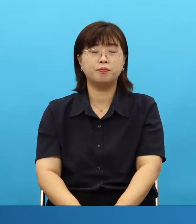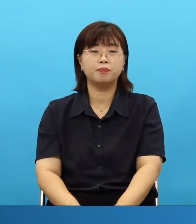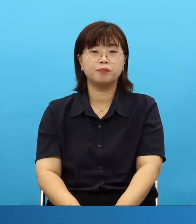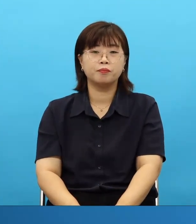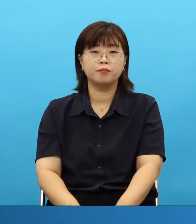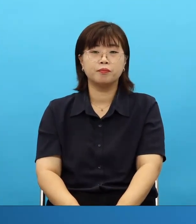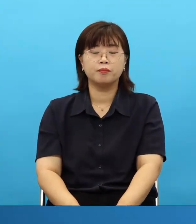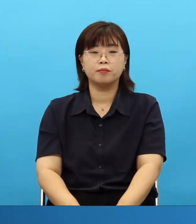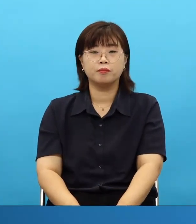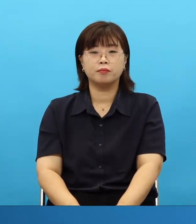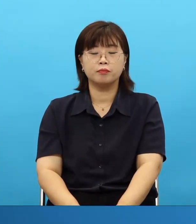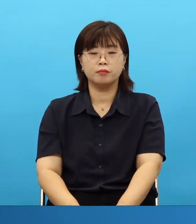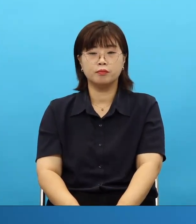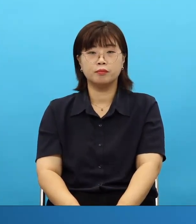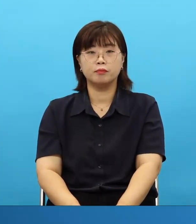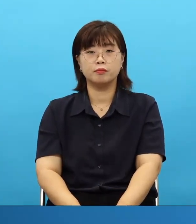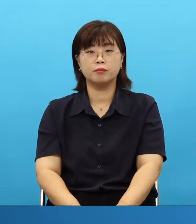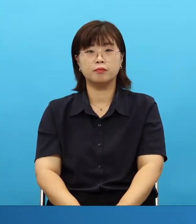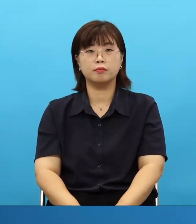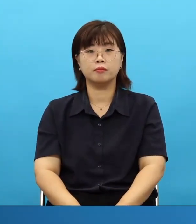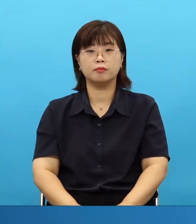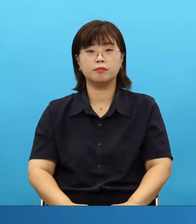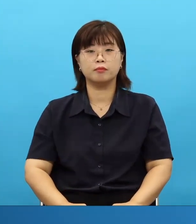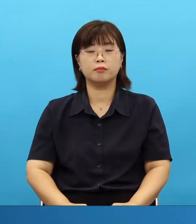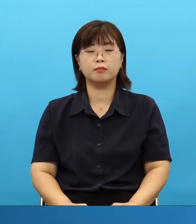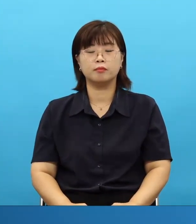live or how to die because it's already been determined and set.